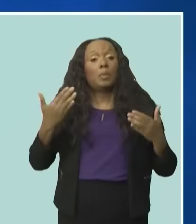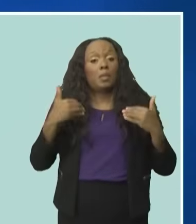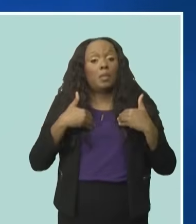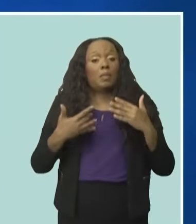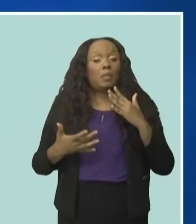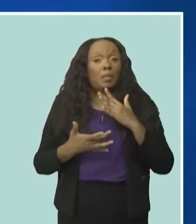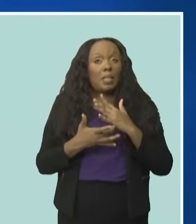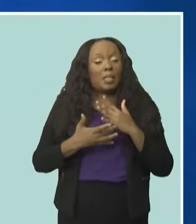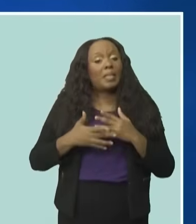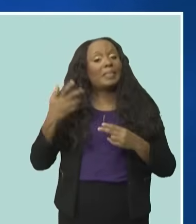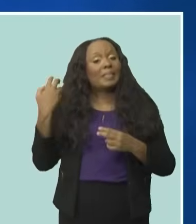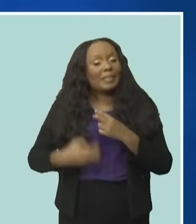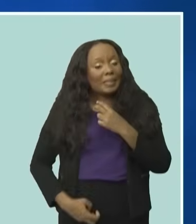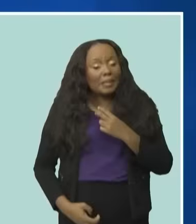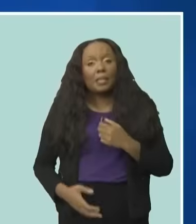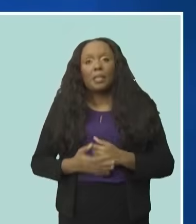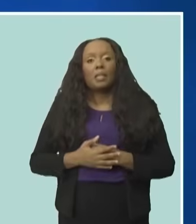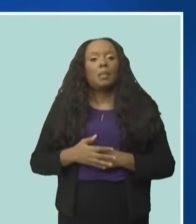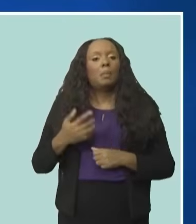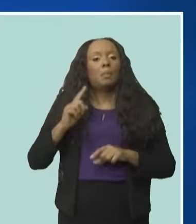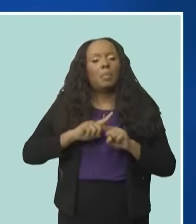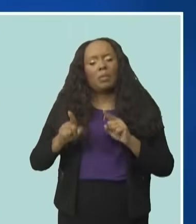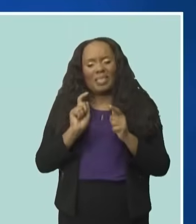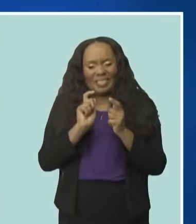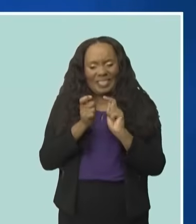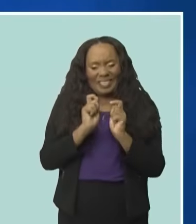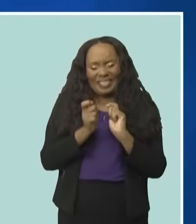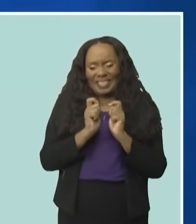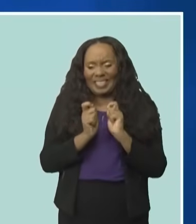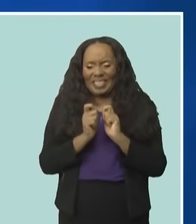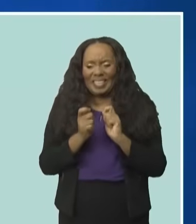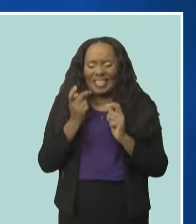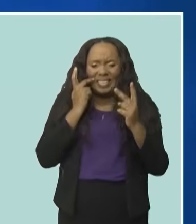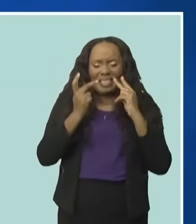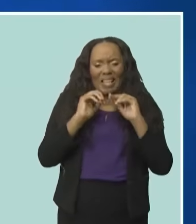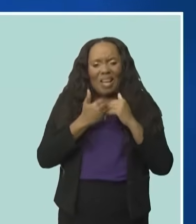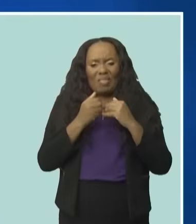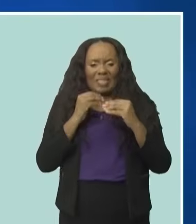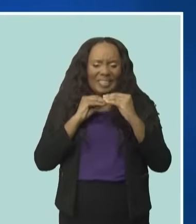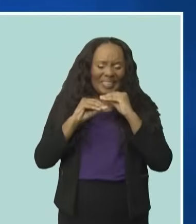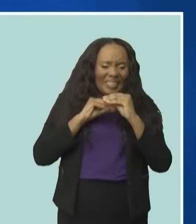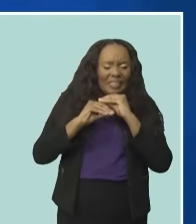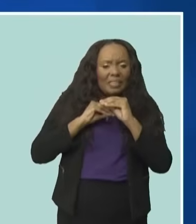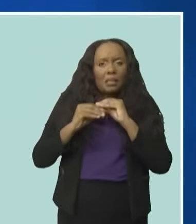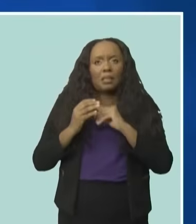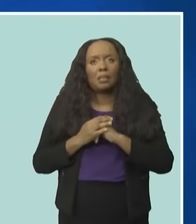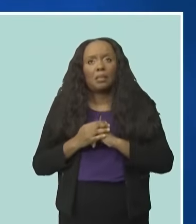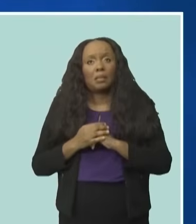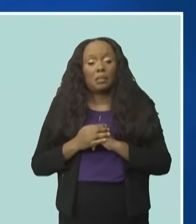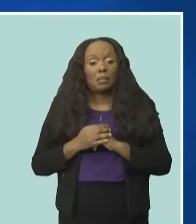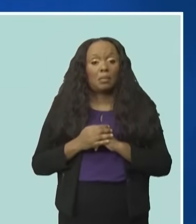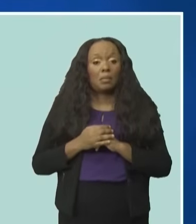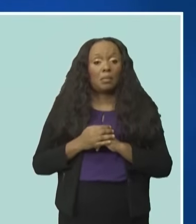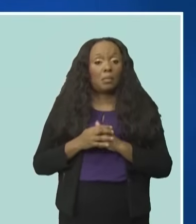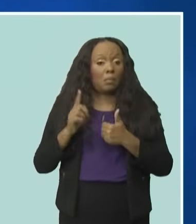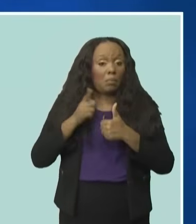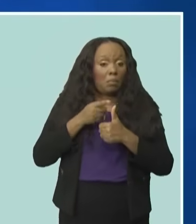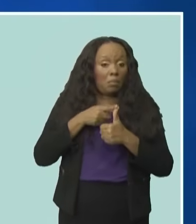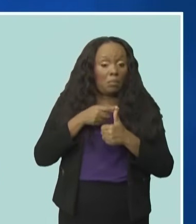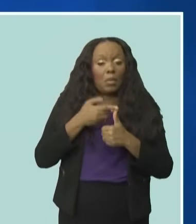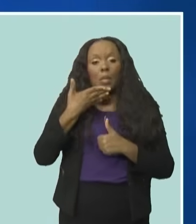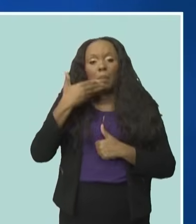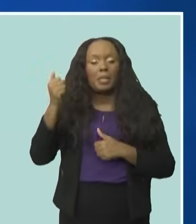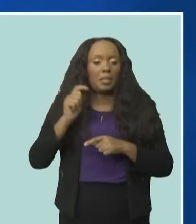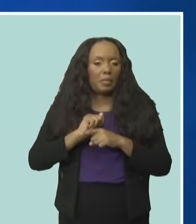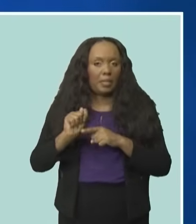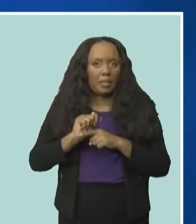difficulty, and we have worked through some of the issues that have to be looked at, including better training. The Regional